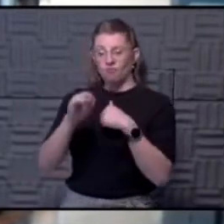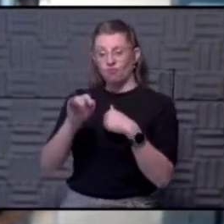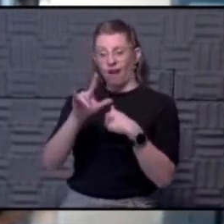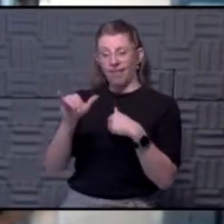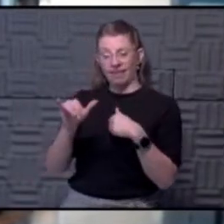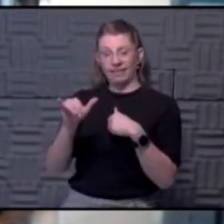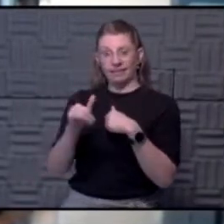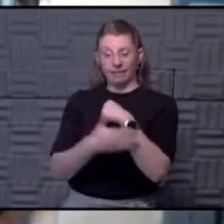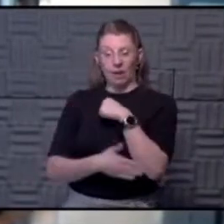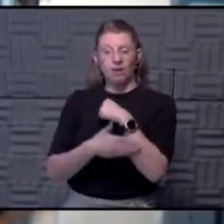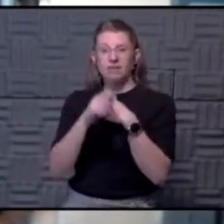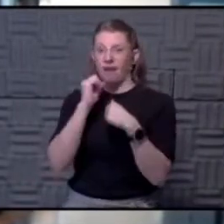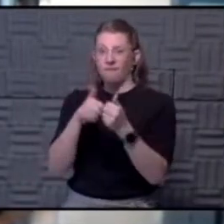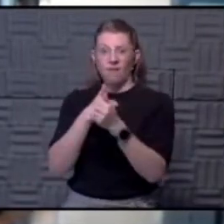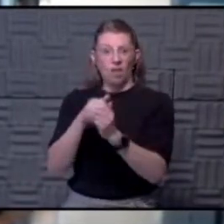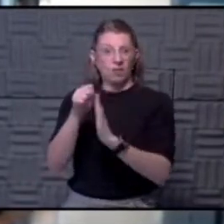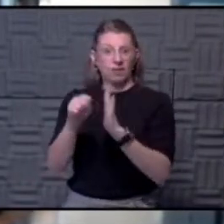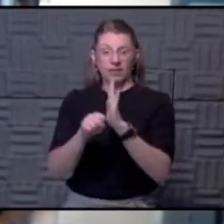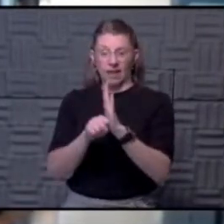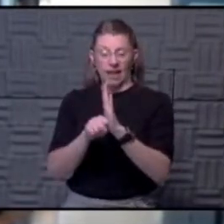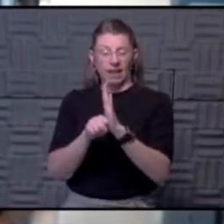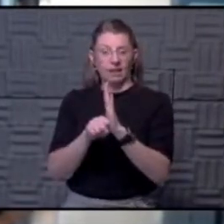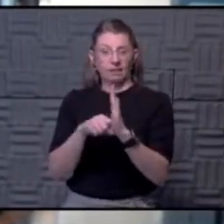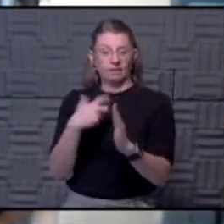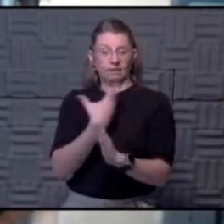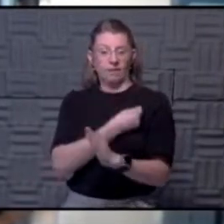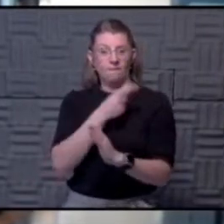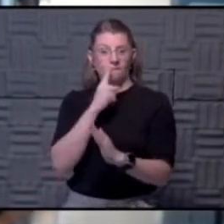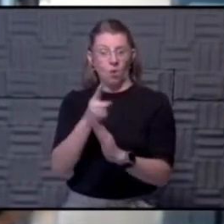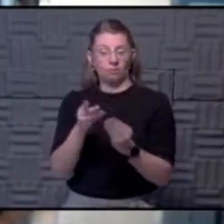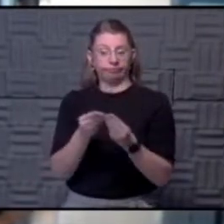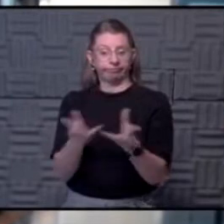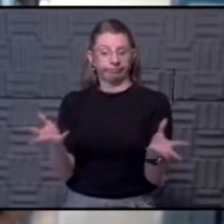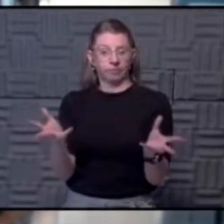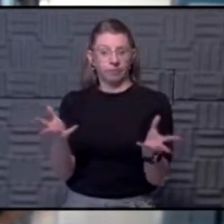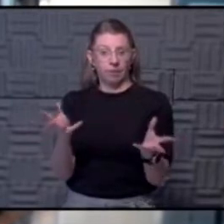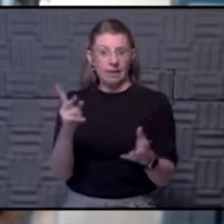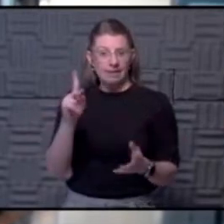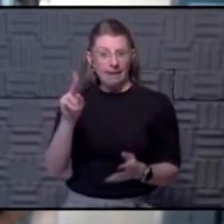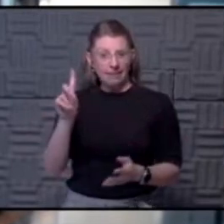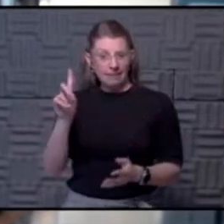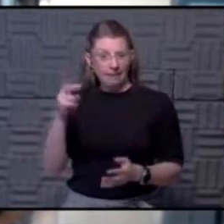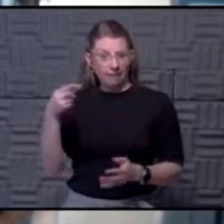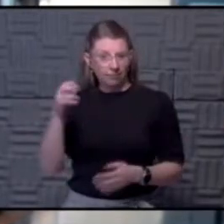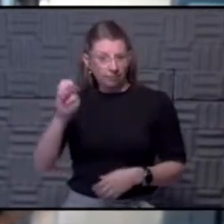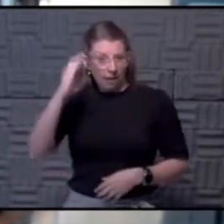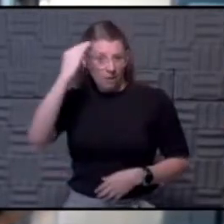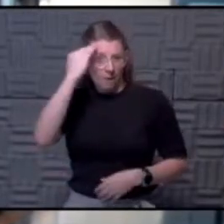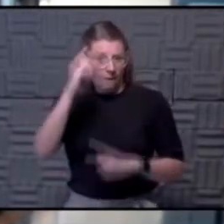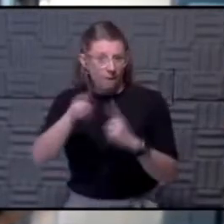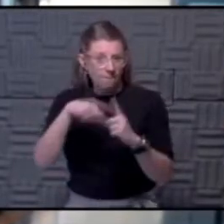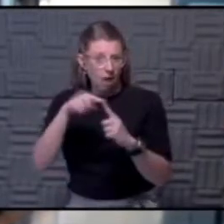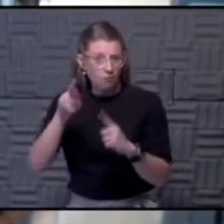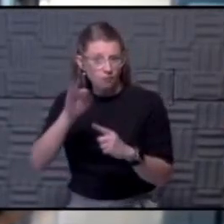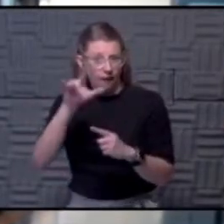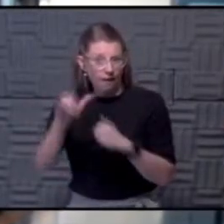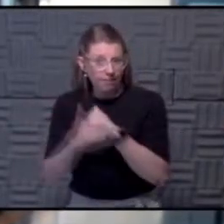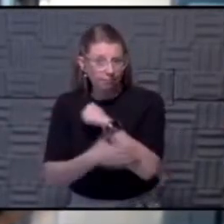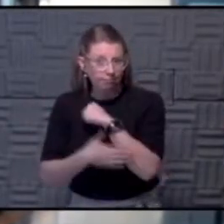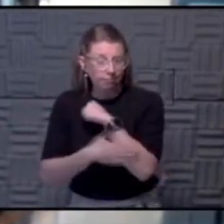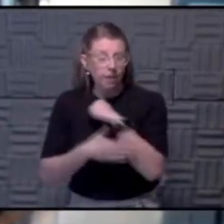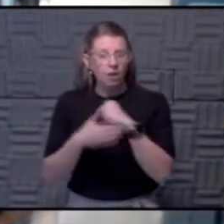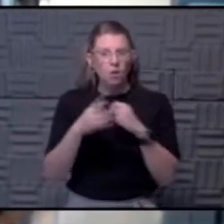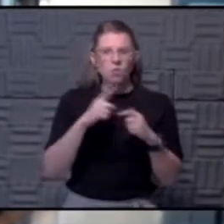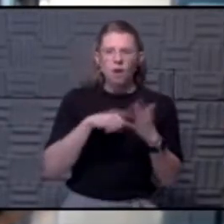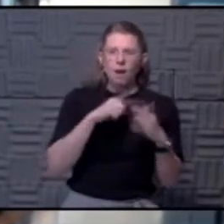might not be abiding by the state's guidelines for vaccine rollout. Has KDHE heard anything about this? How does KDHE deal with counties